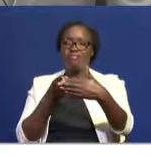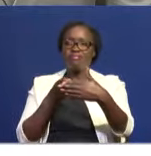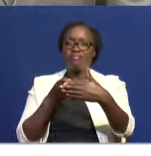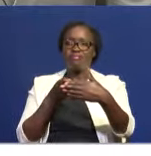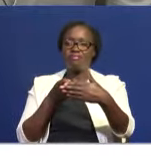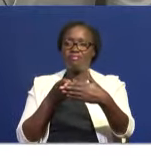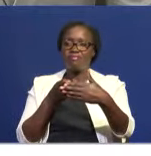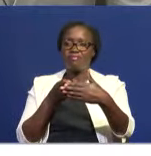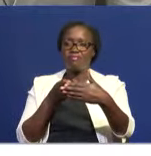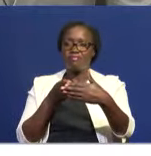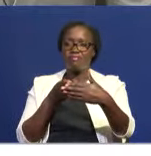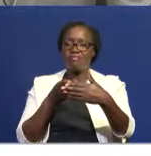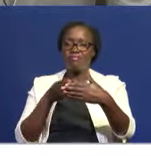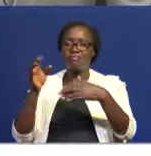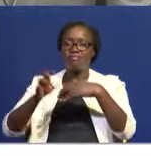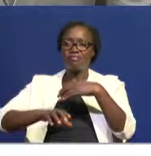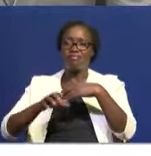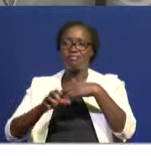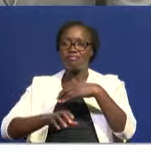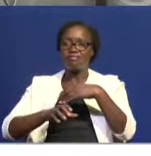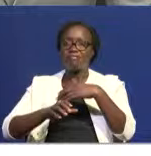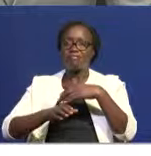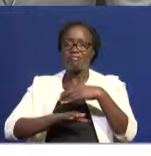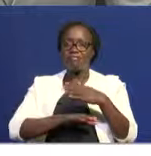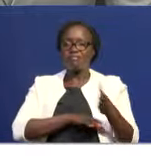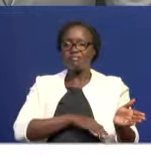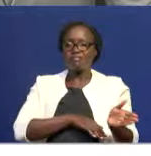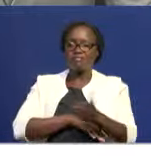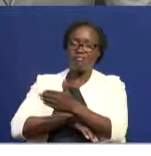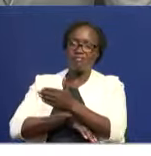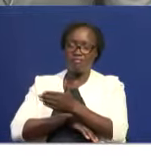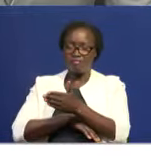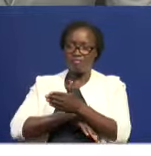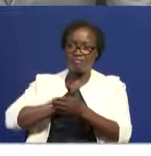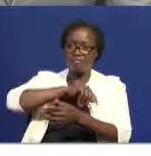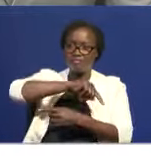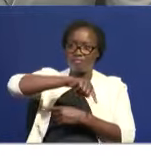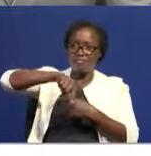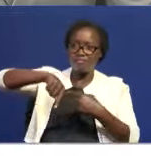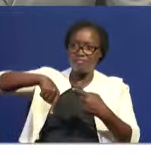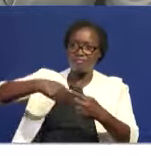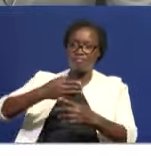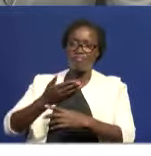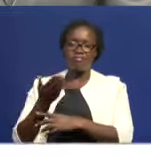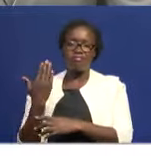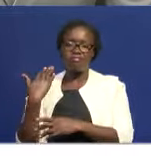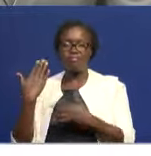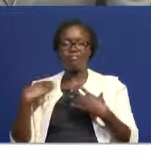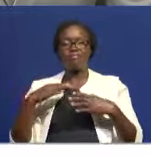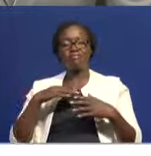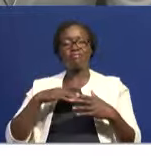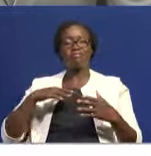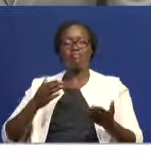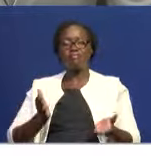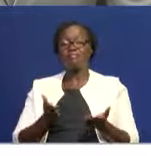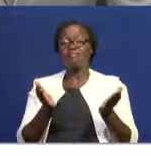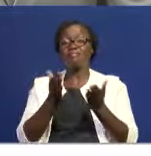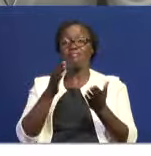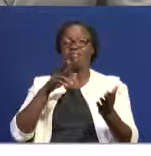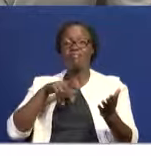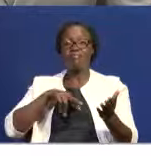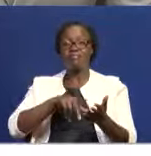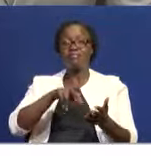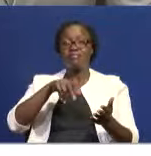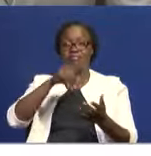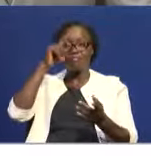area. Matatus are being turned back, and the residents are being urged to walk towards